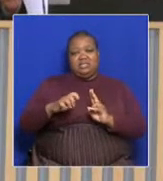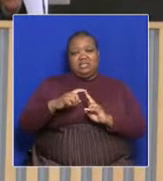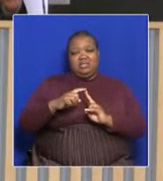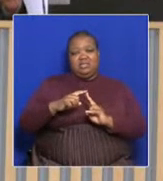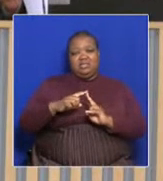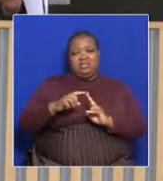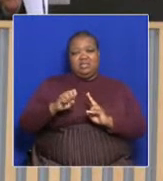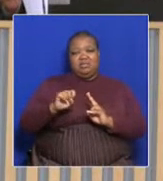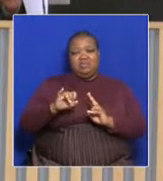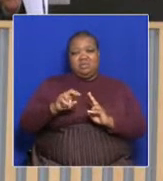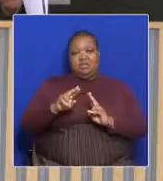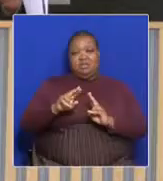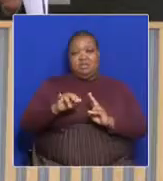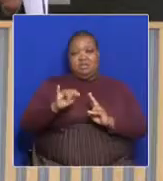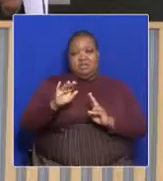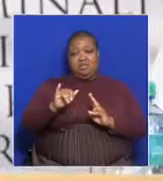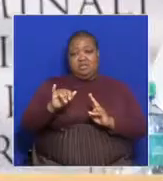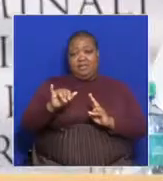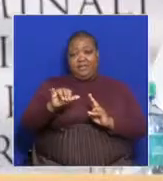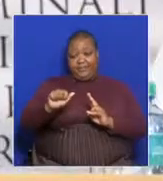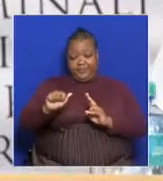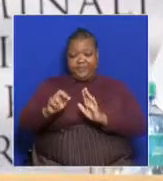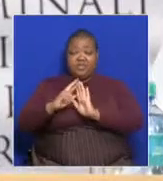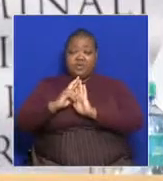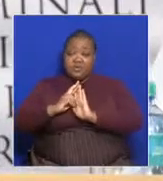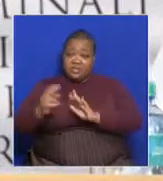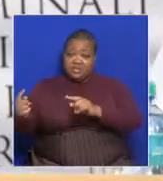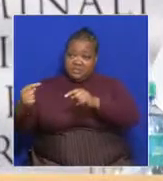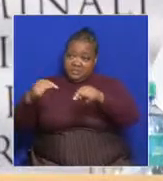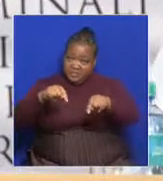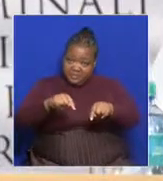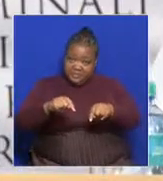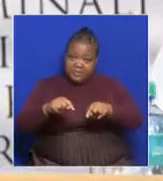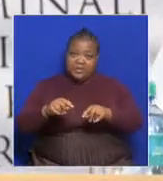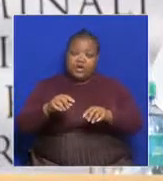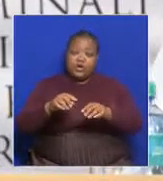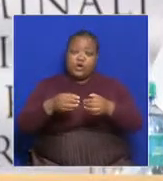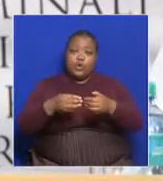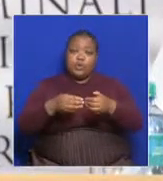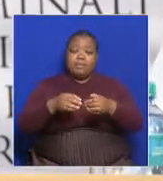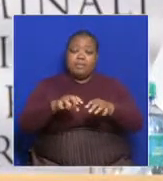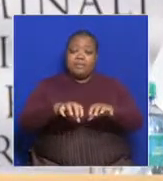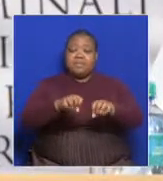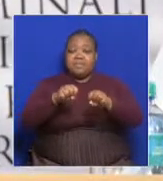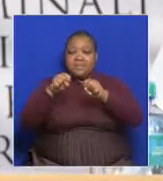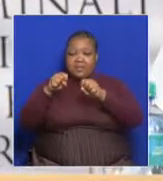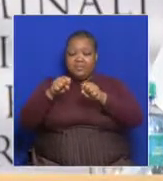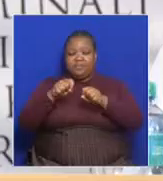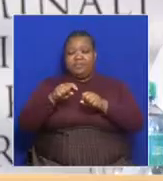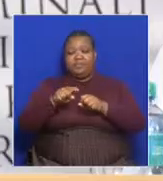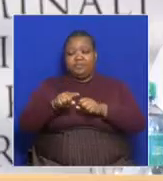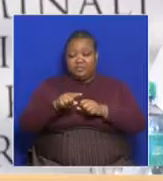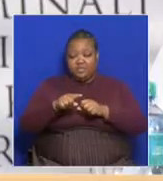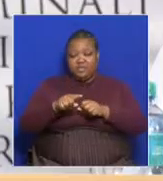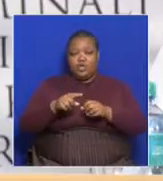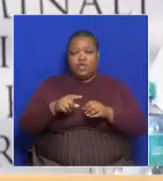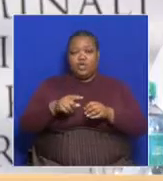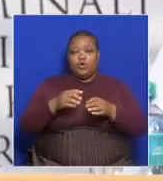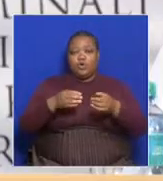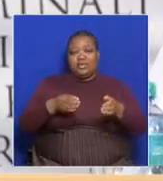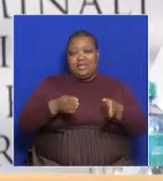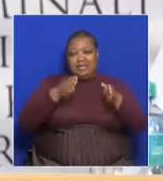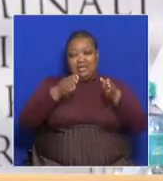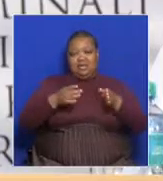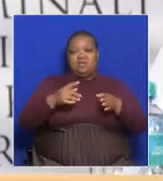we conducted a count of 50 kg of bags of animal feed. You remember yesterday you testified that you needed to